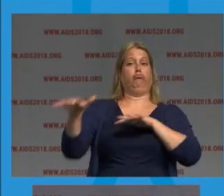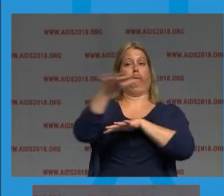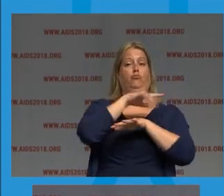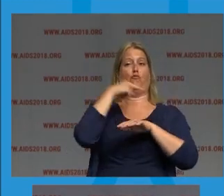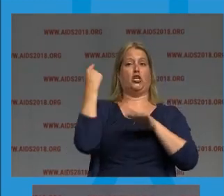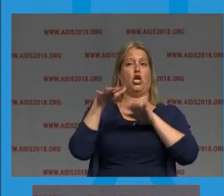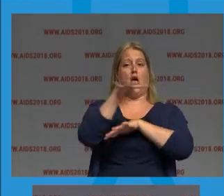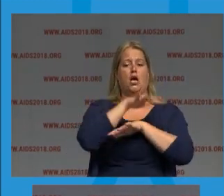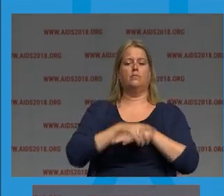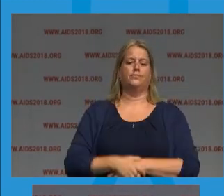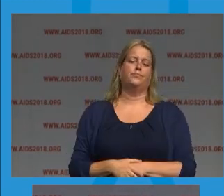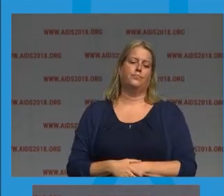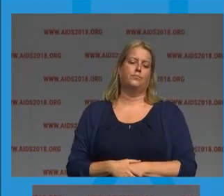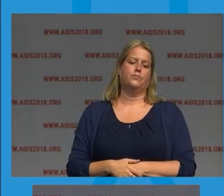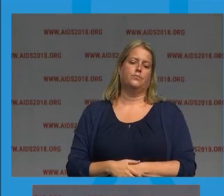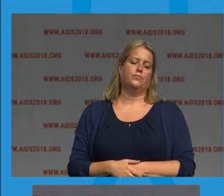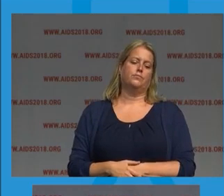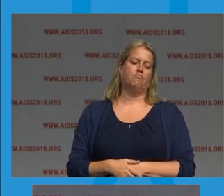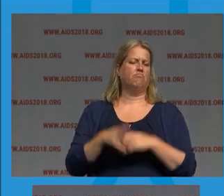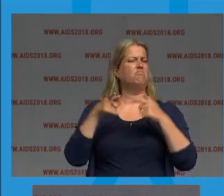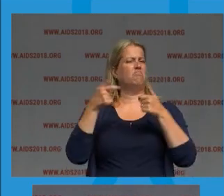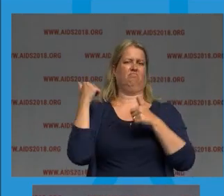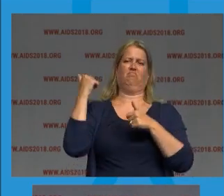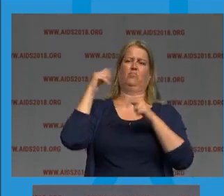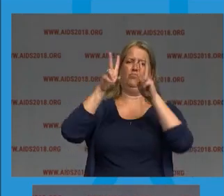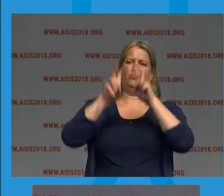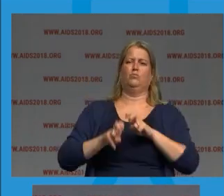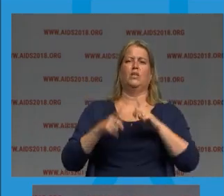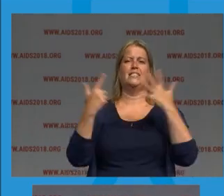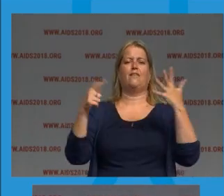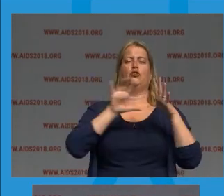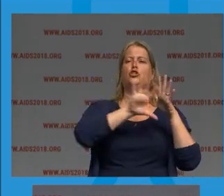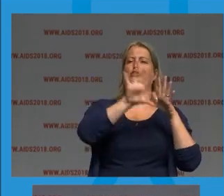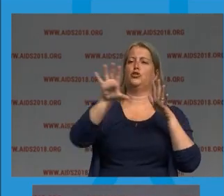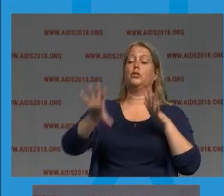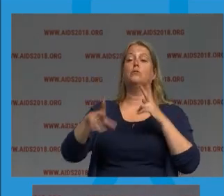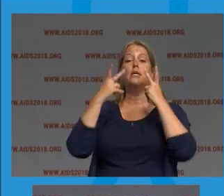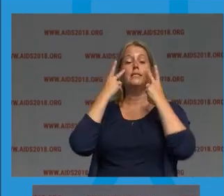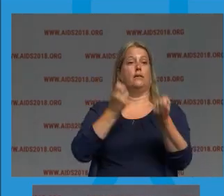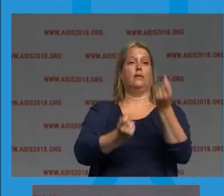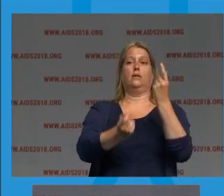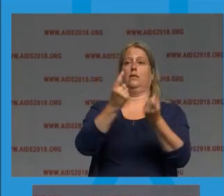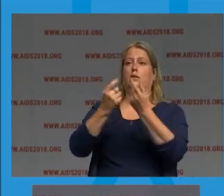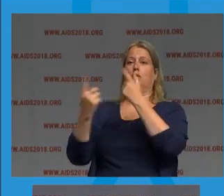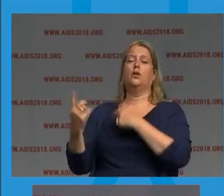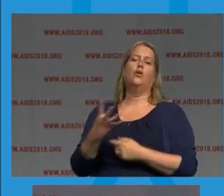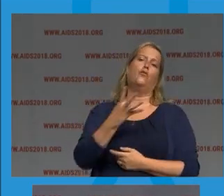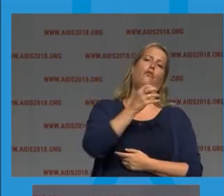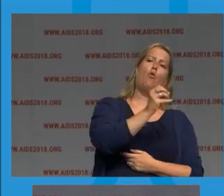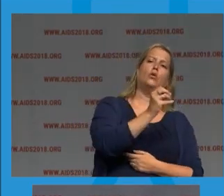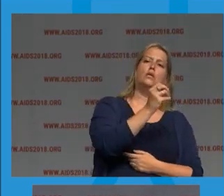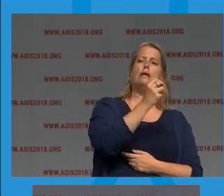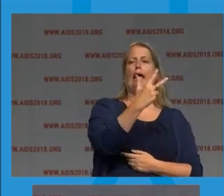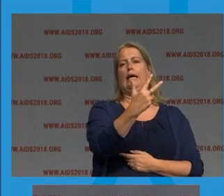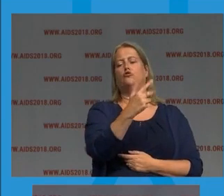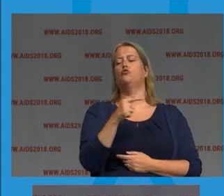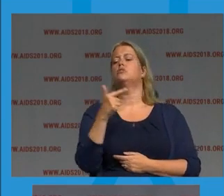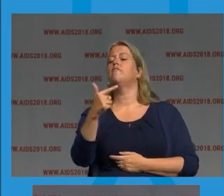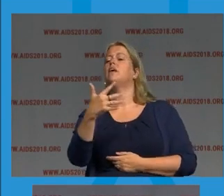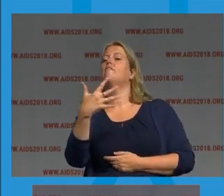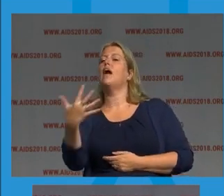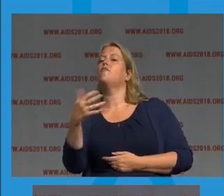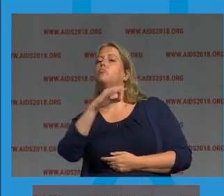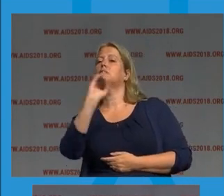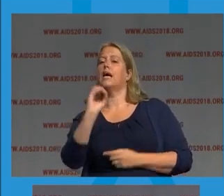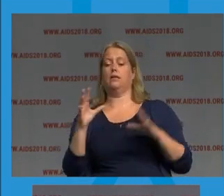integrated biobehavioral surveillance study done in 7 different districts, we see prevalence of between 48 to 75%